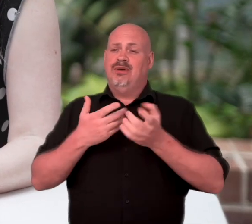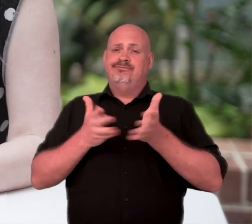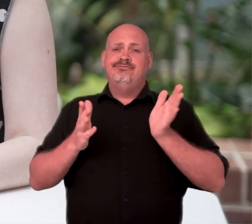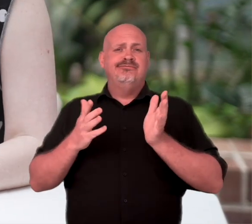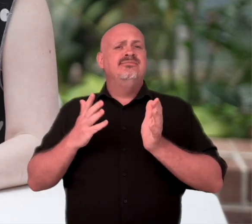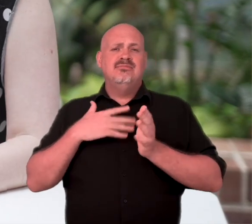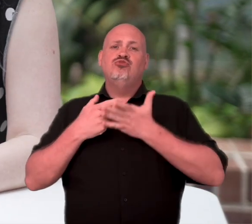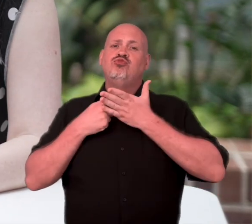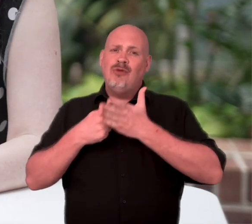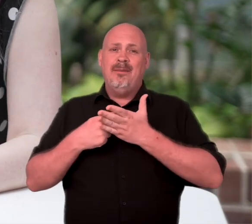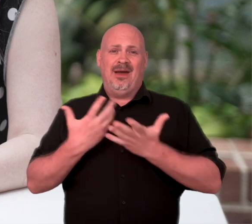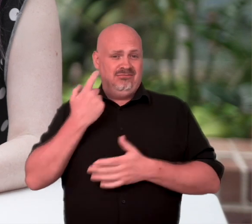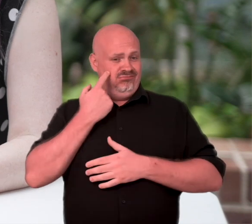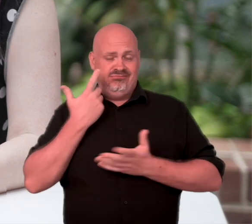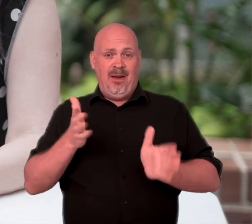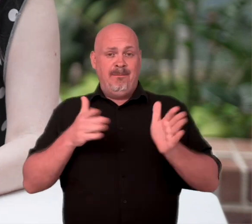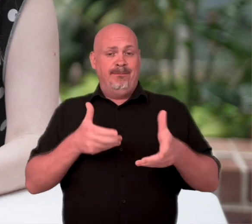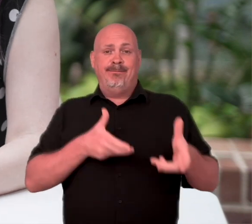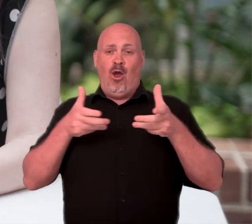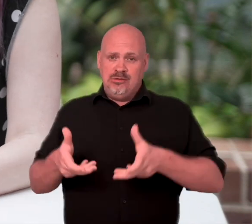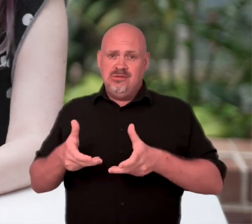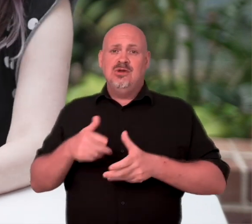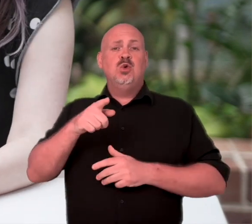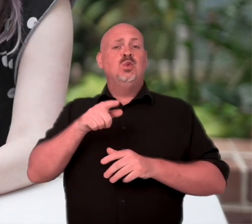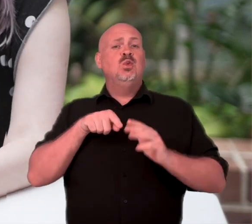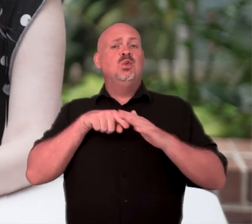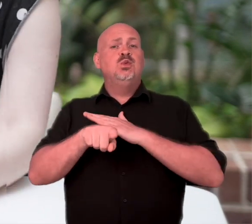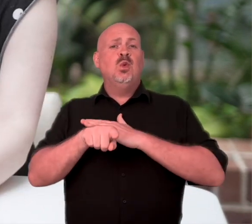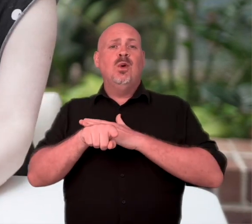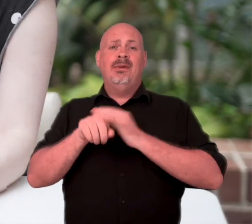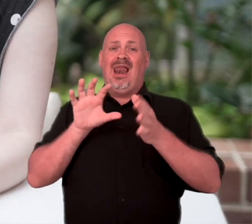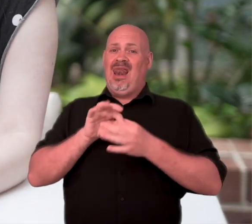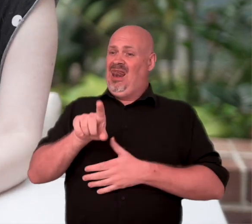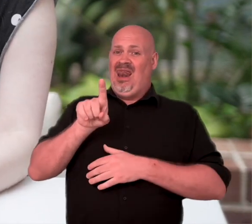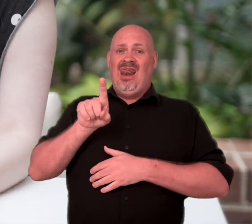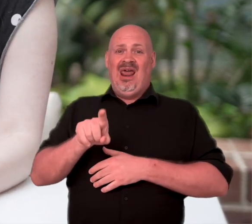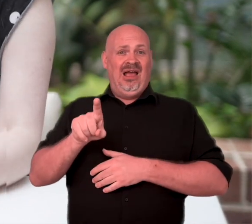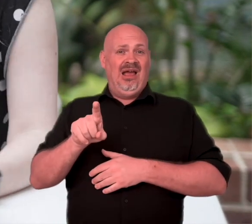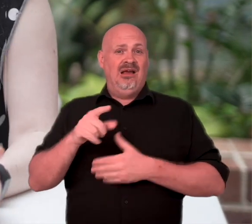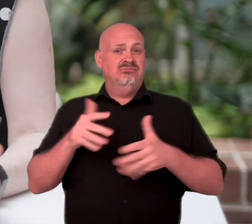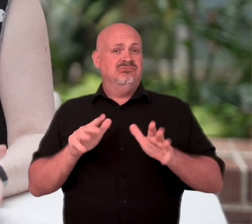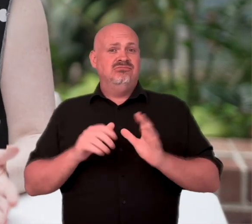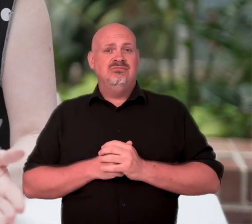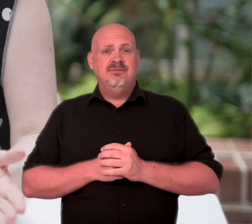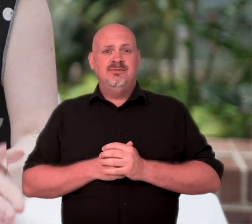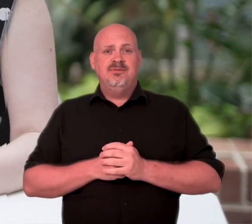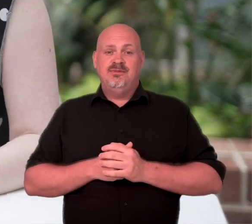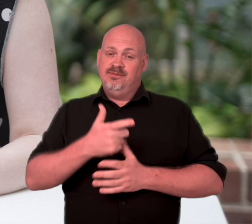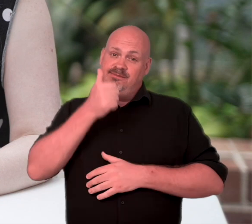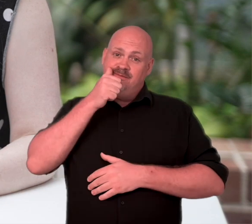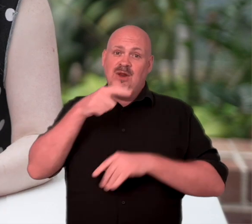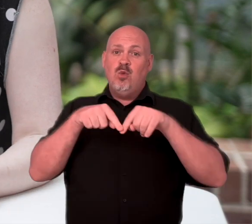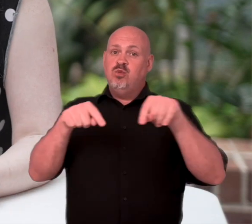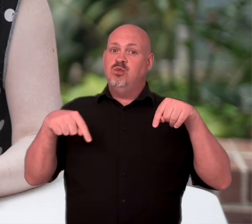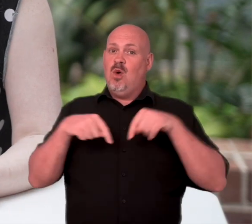HCAs, nurses. Anyone can pick up a box and then follow the YouTube link and have something to do on the ward.